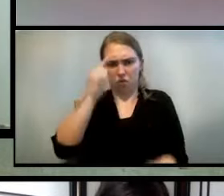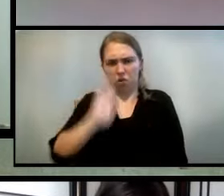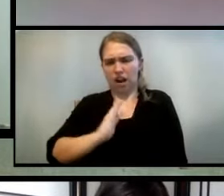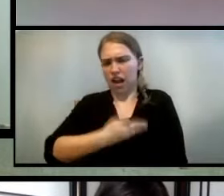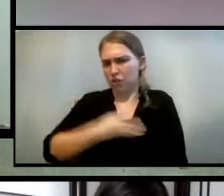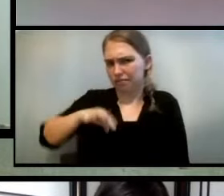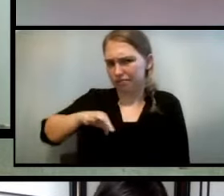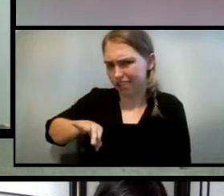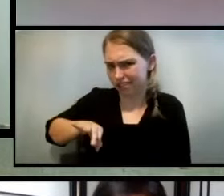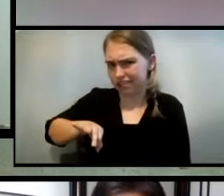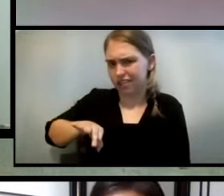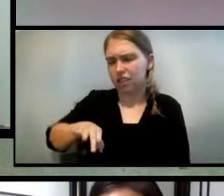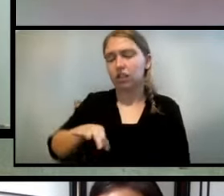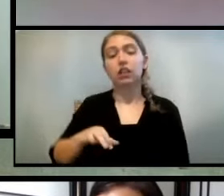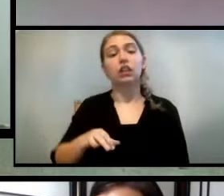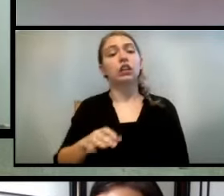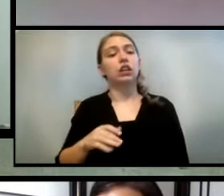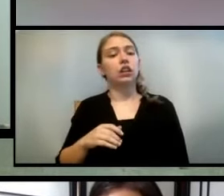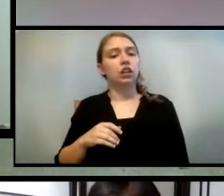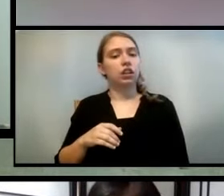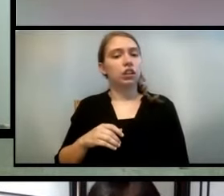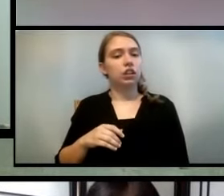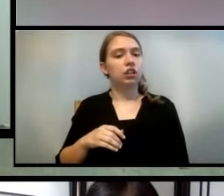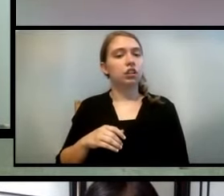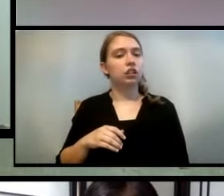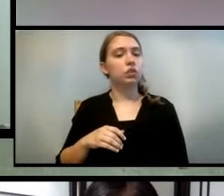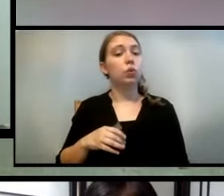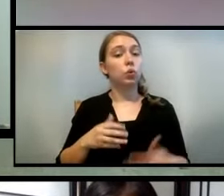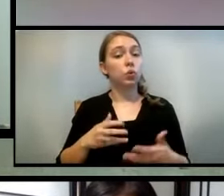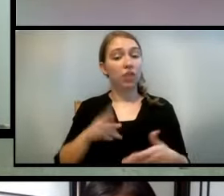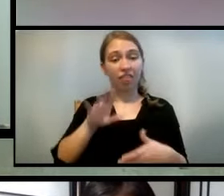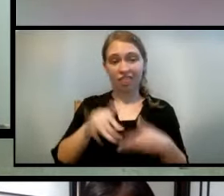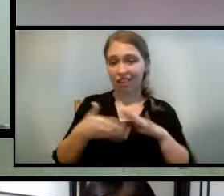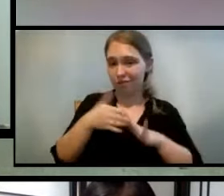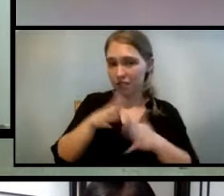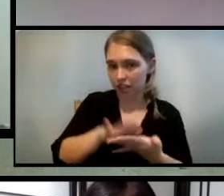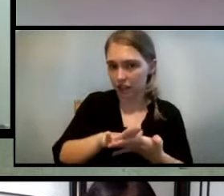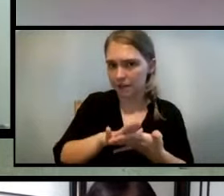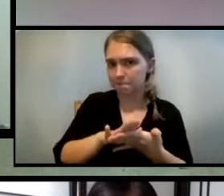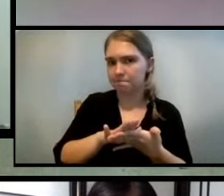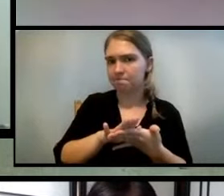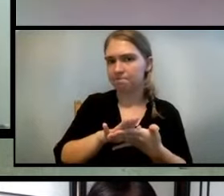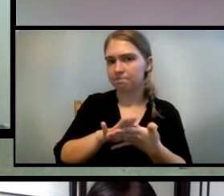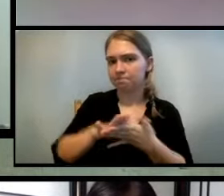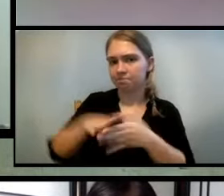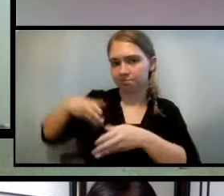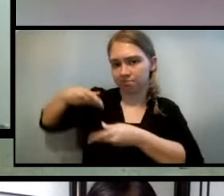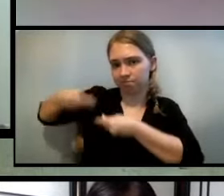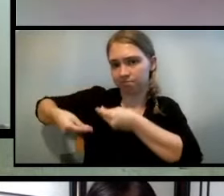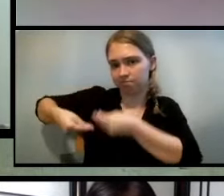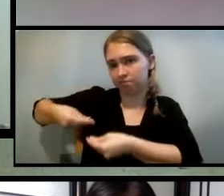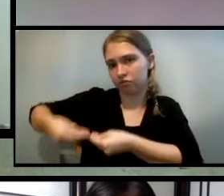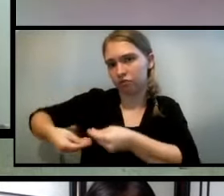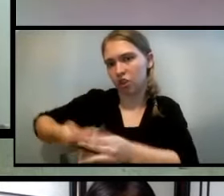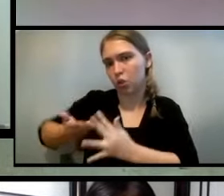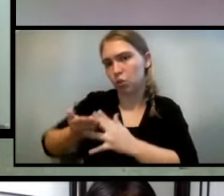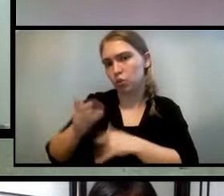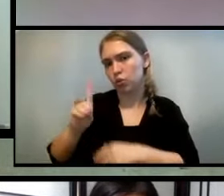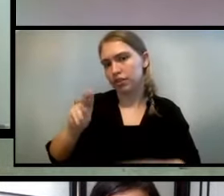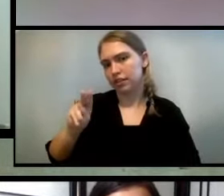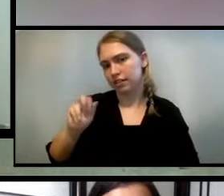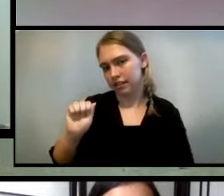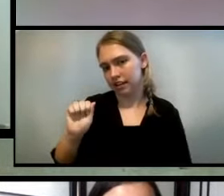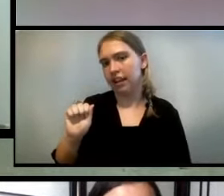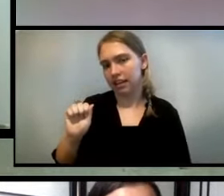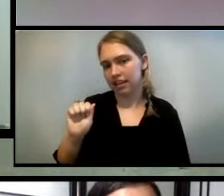that within those things become sort of passed down through DNA in ways that are